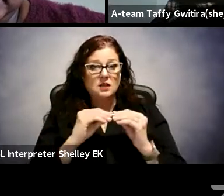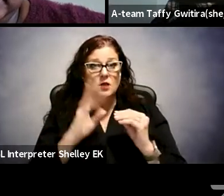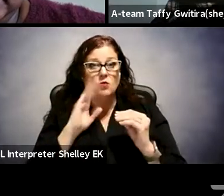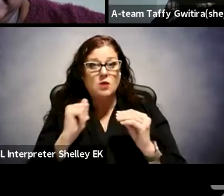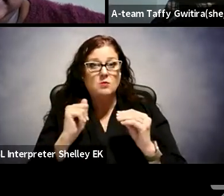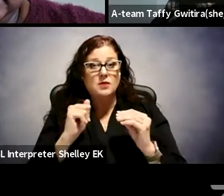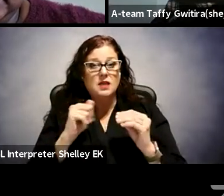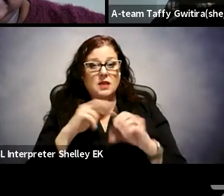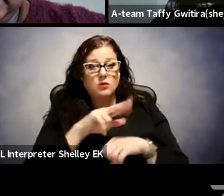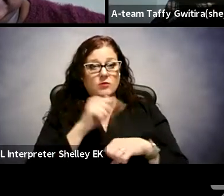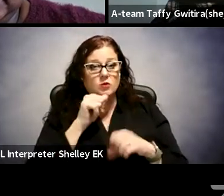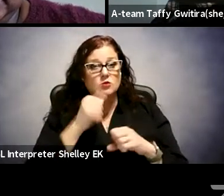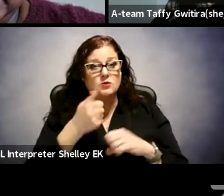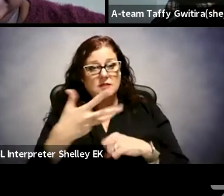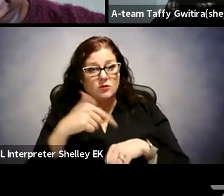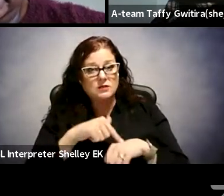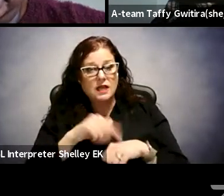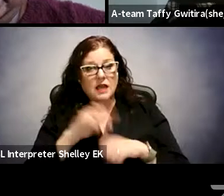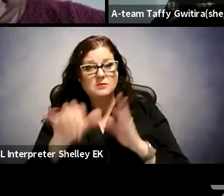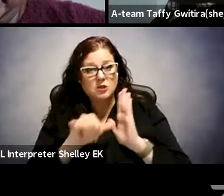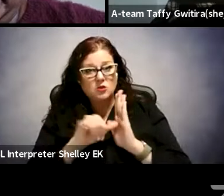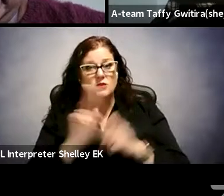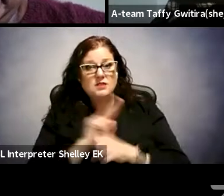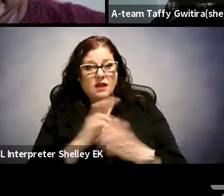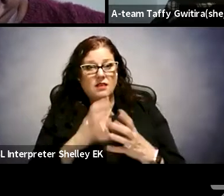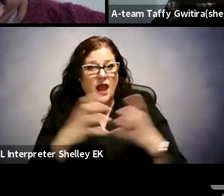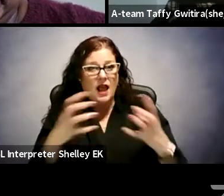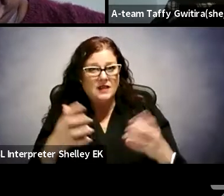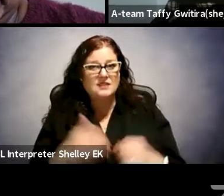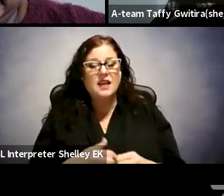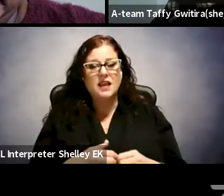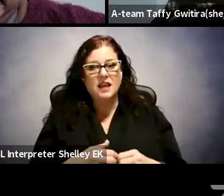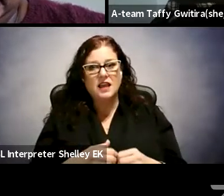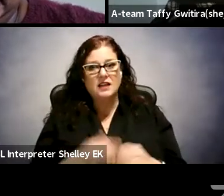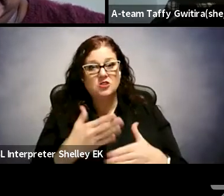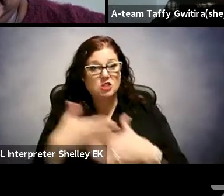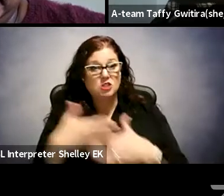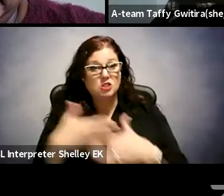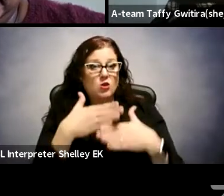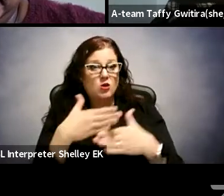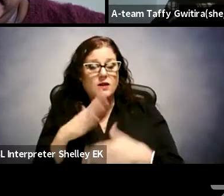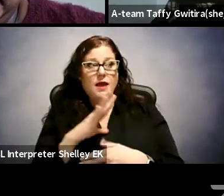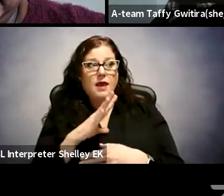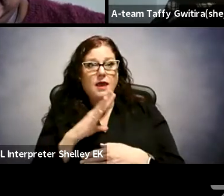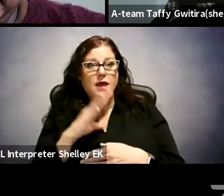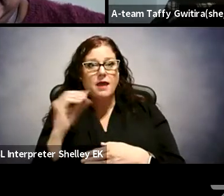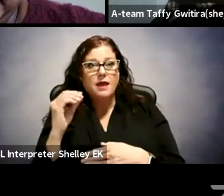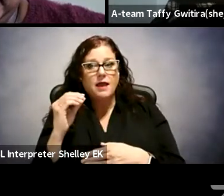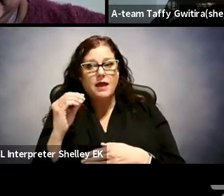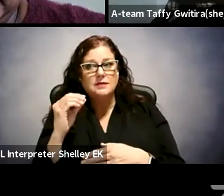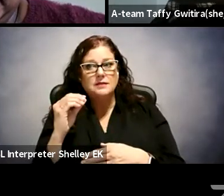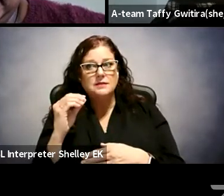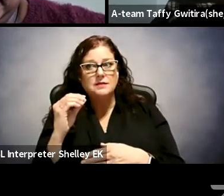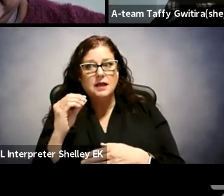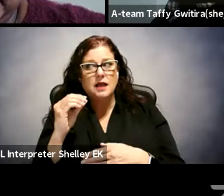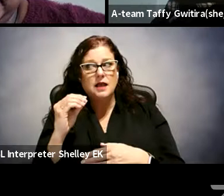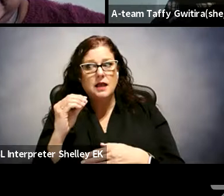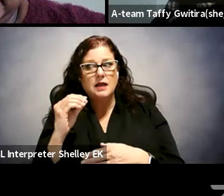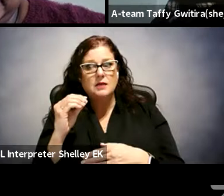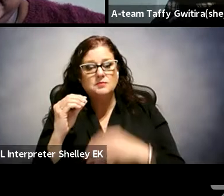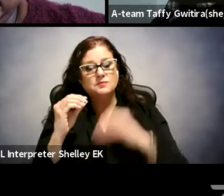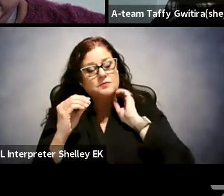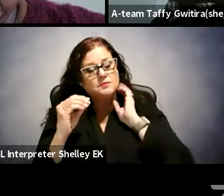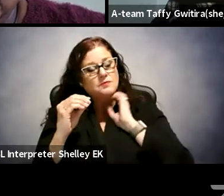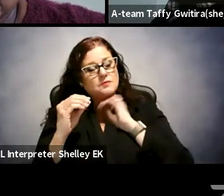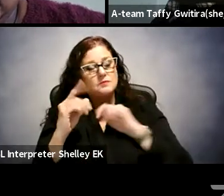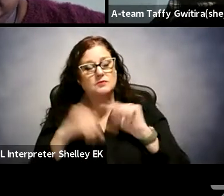to several times on YouTube and used a lot and shared. And we're we